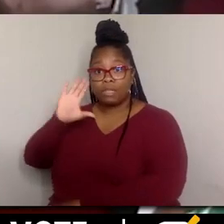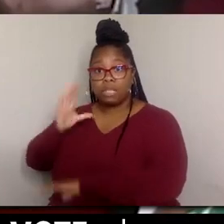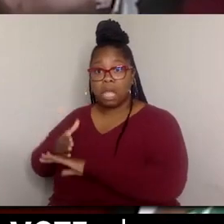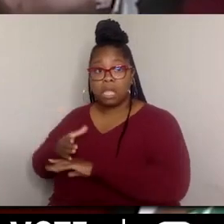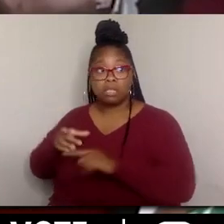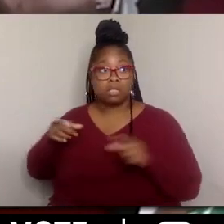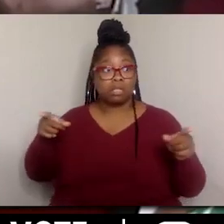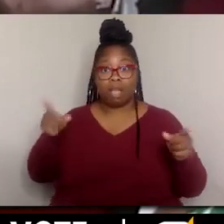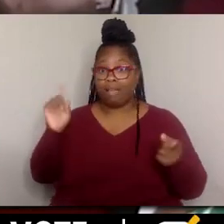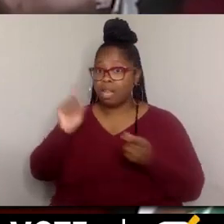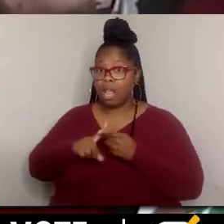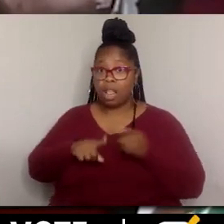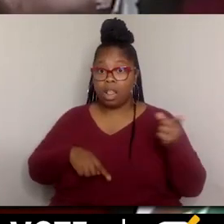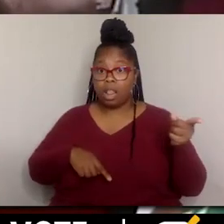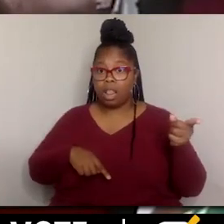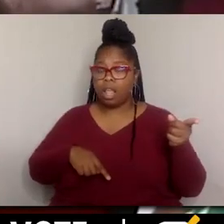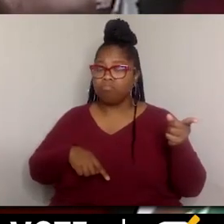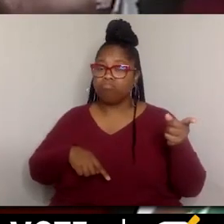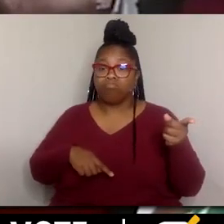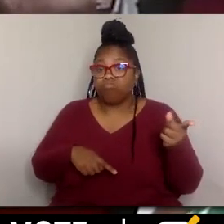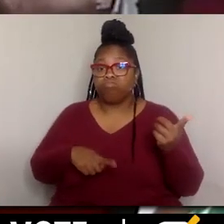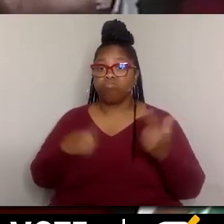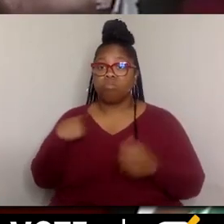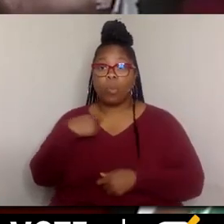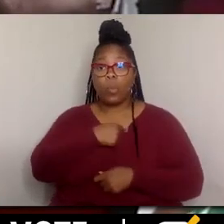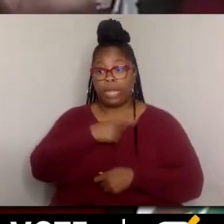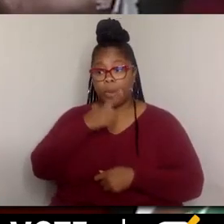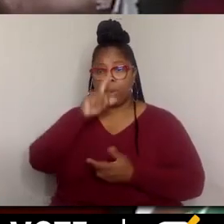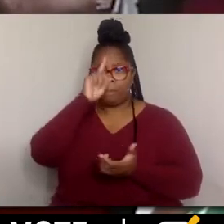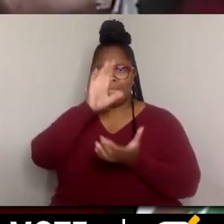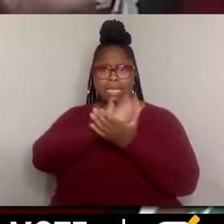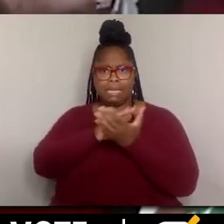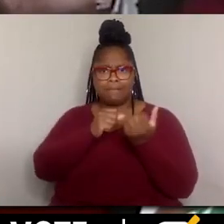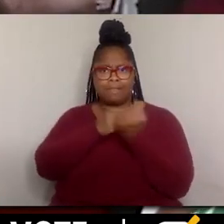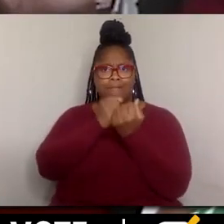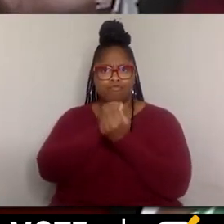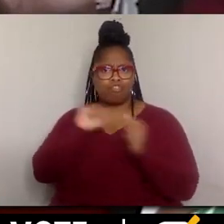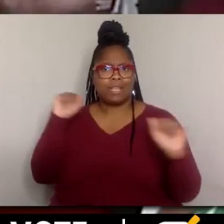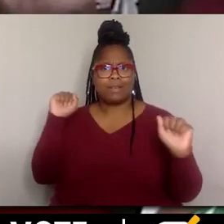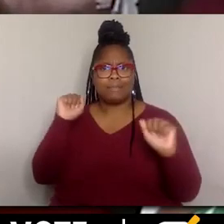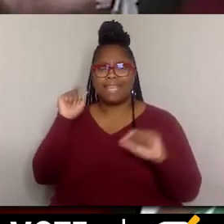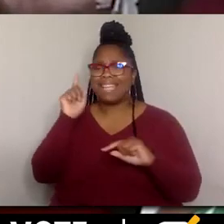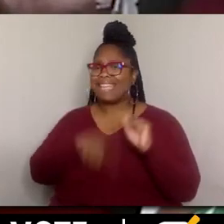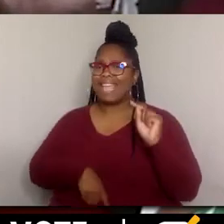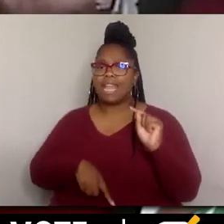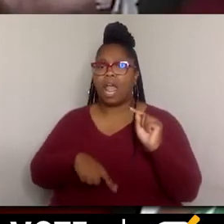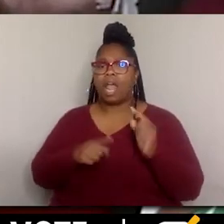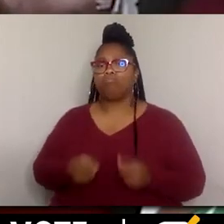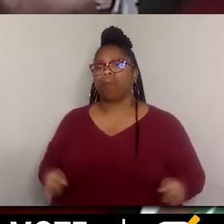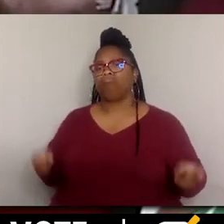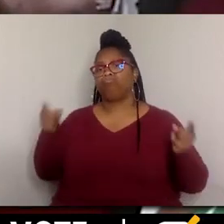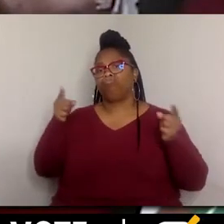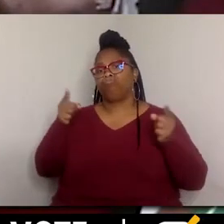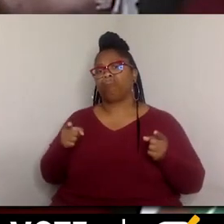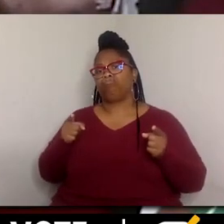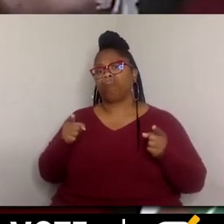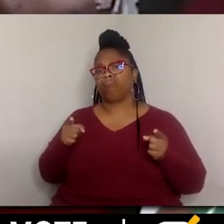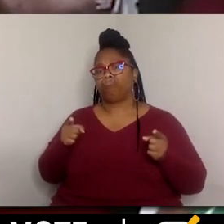who believe in freedom cannot rest until this happens.